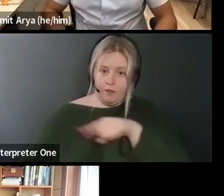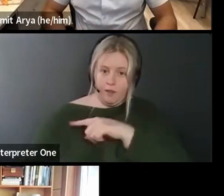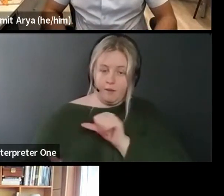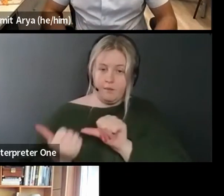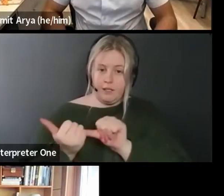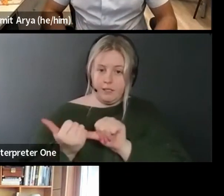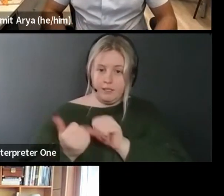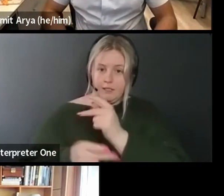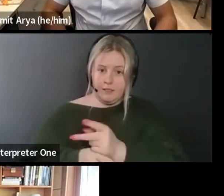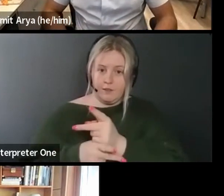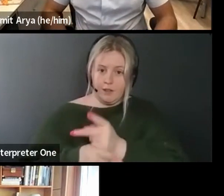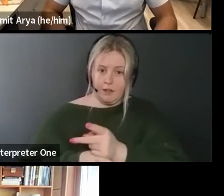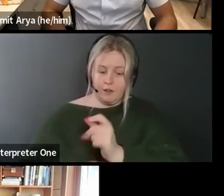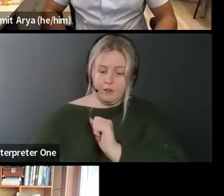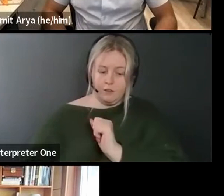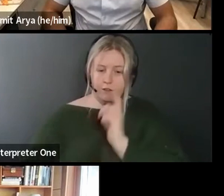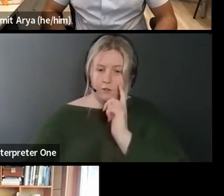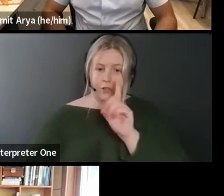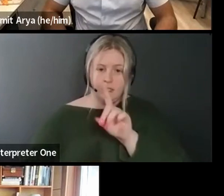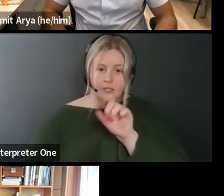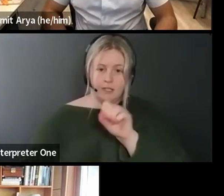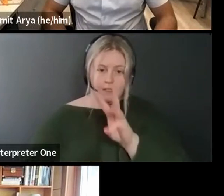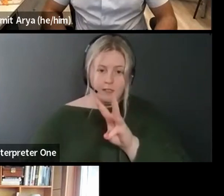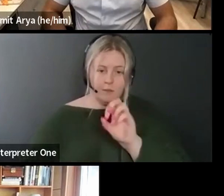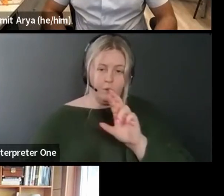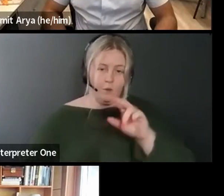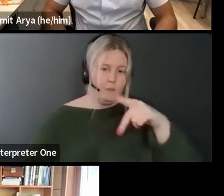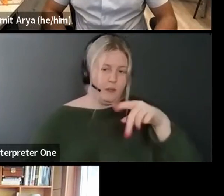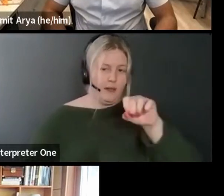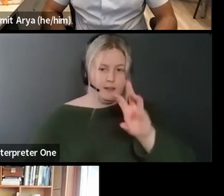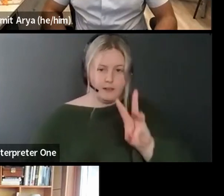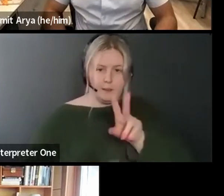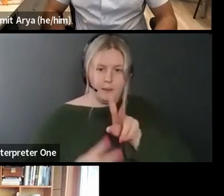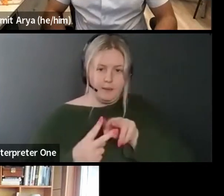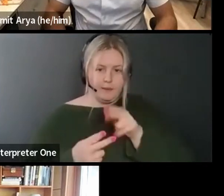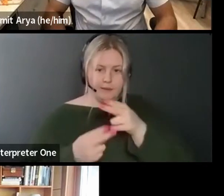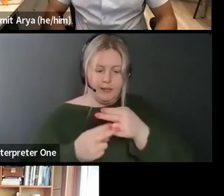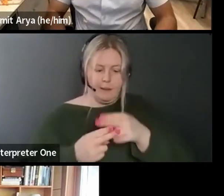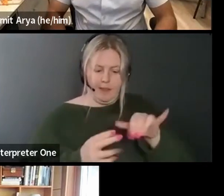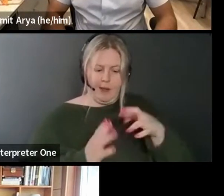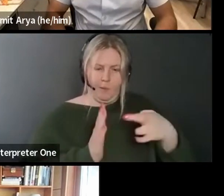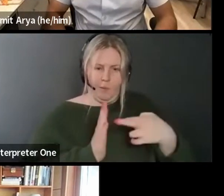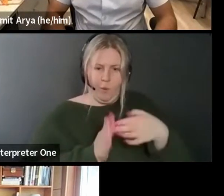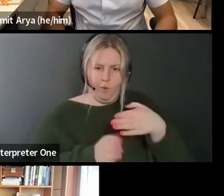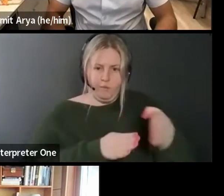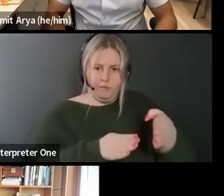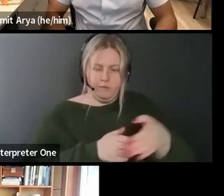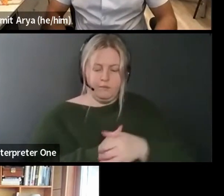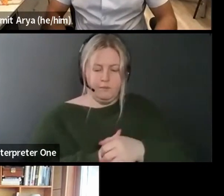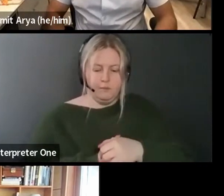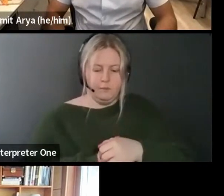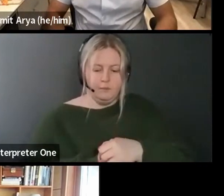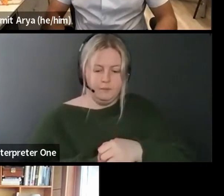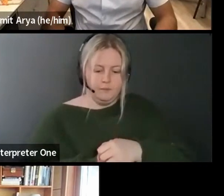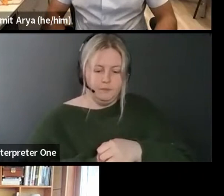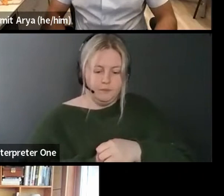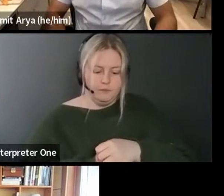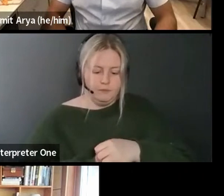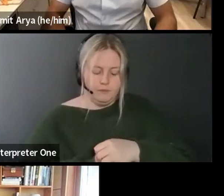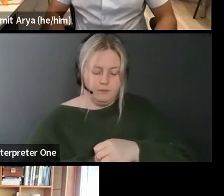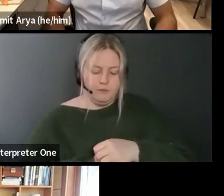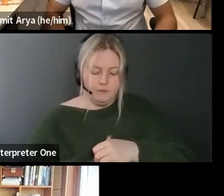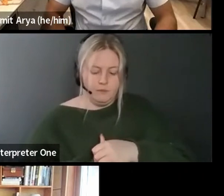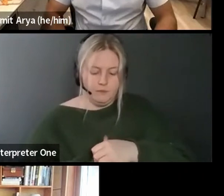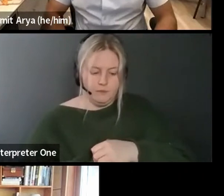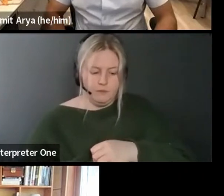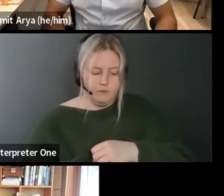in a kind of DSW or PSW kind of role I think it's taken me